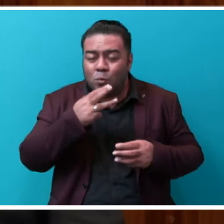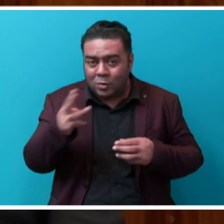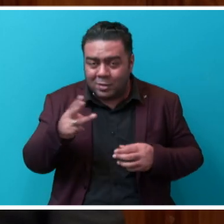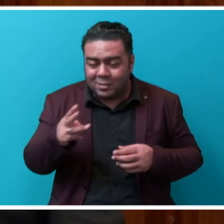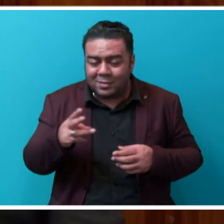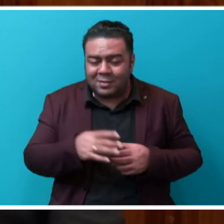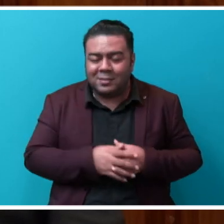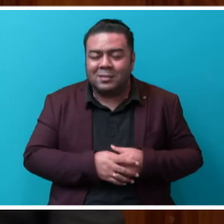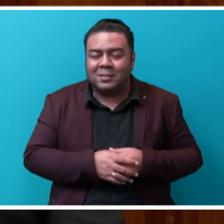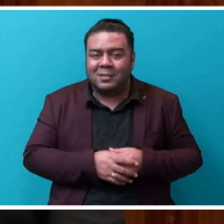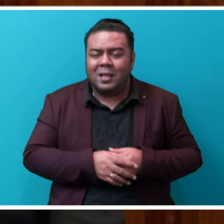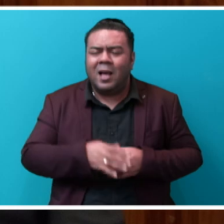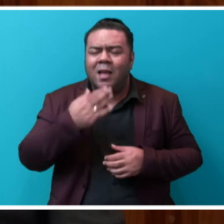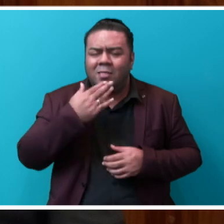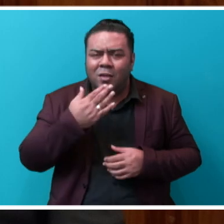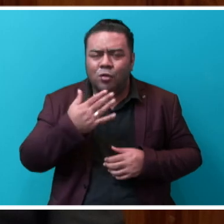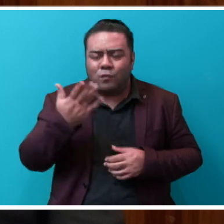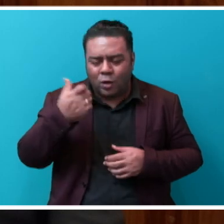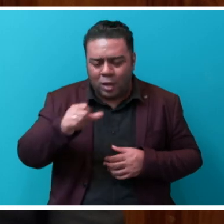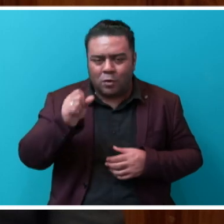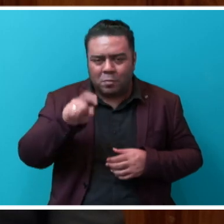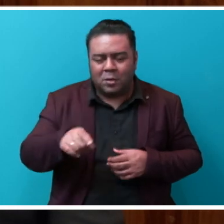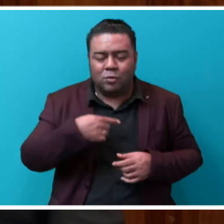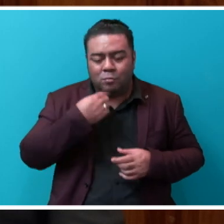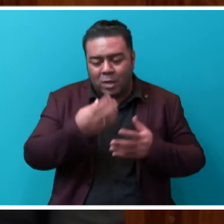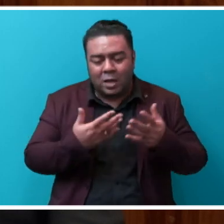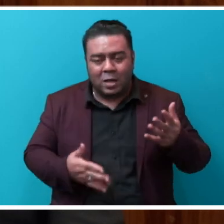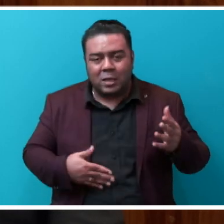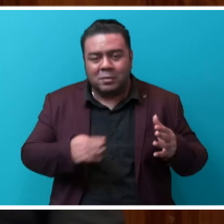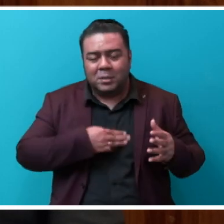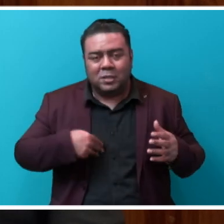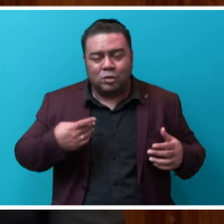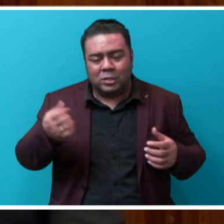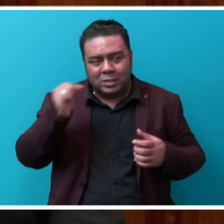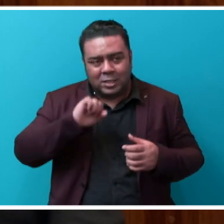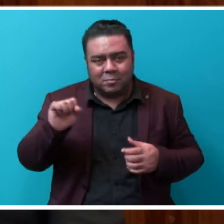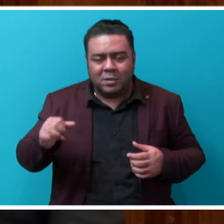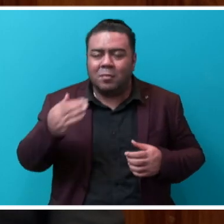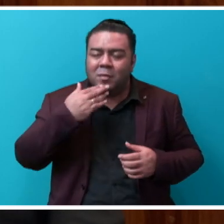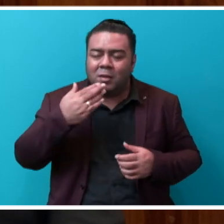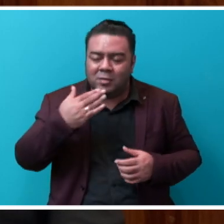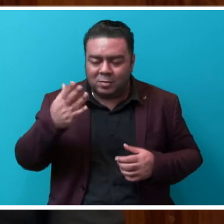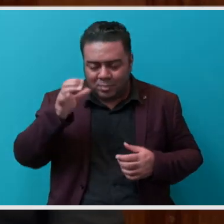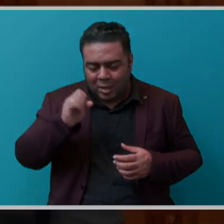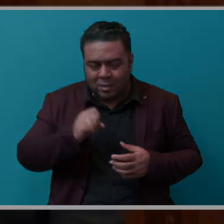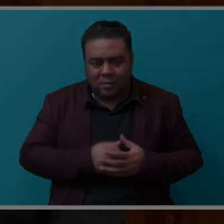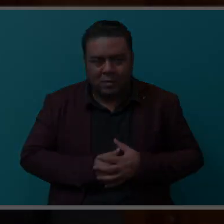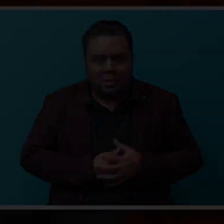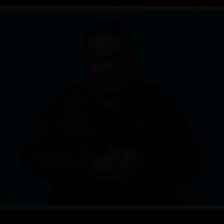Speaker, I thank you for allowing me to deliver this ministerial statement. Thank you.